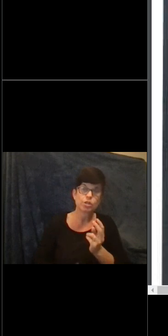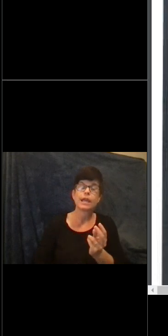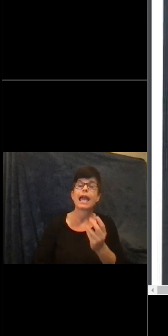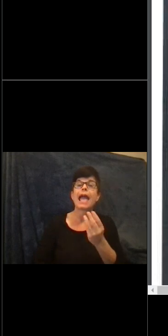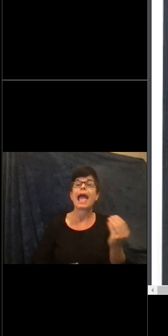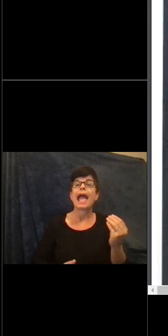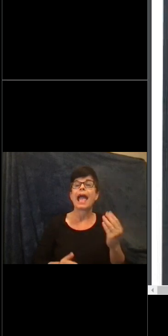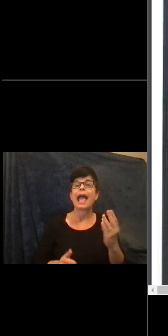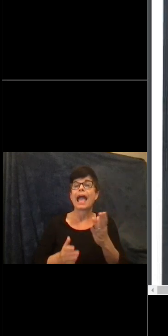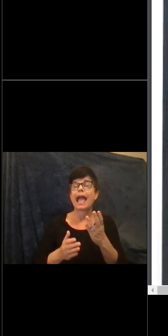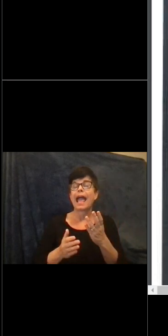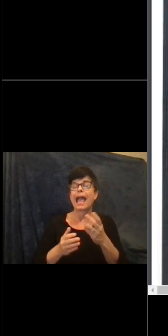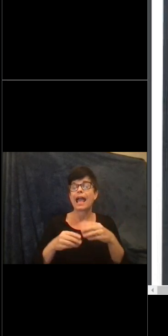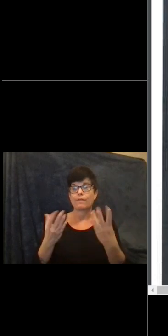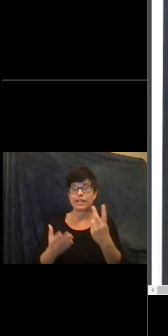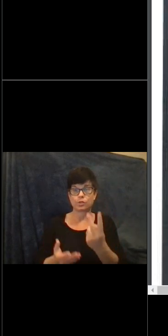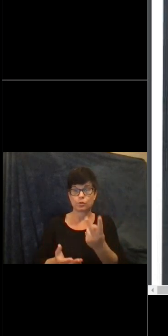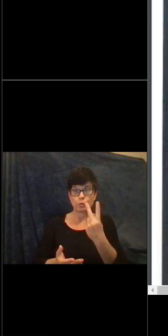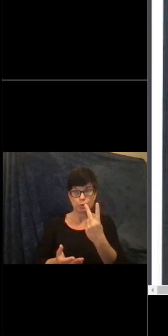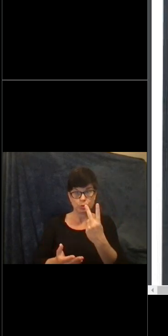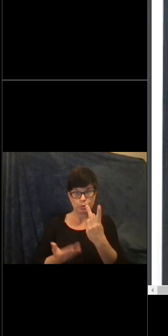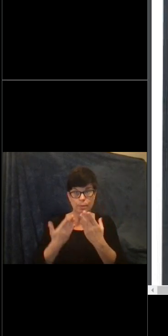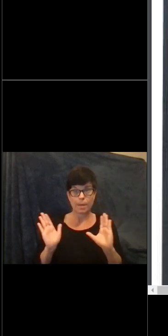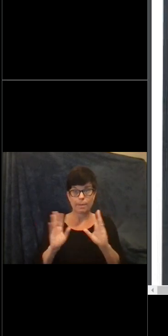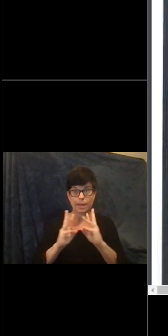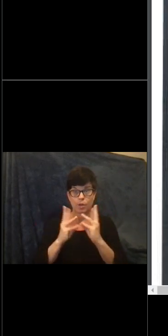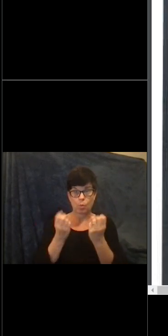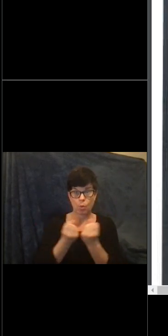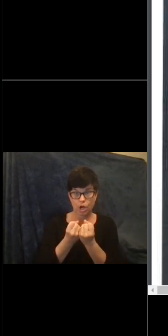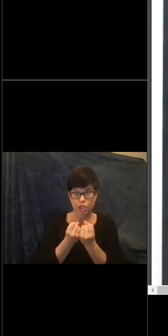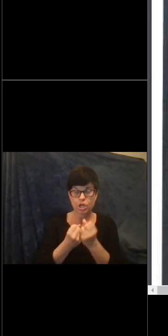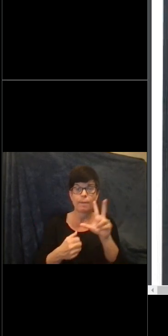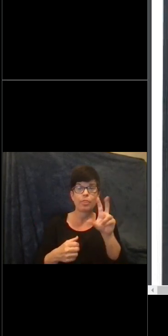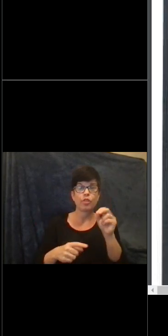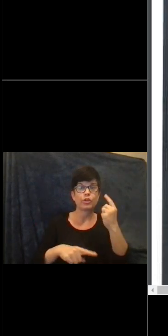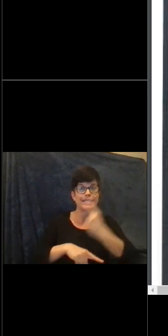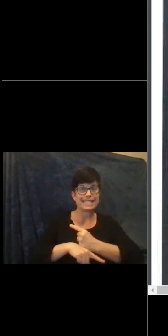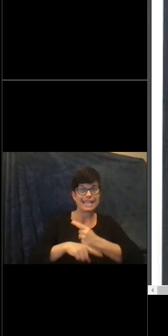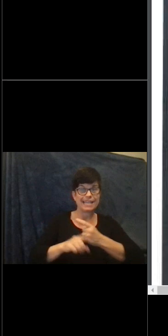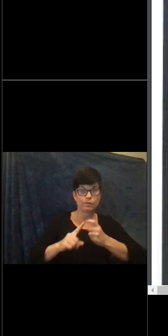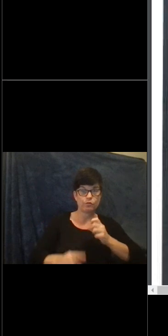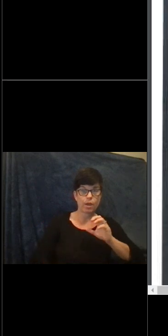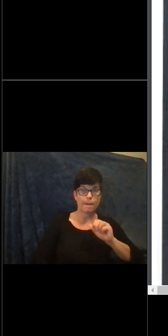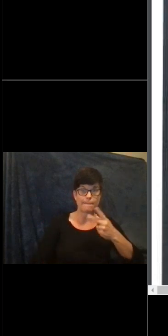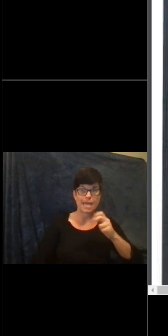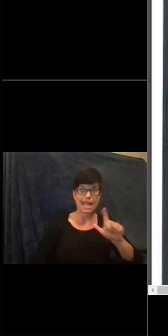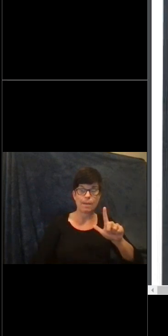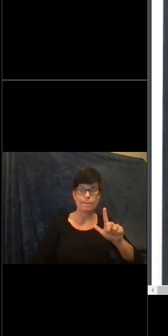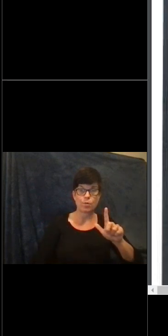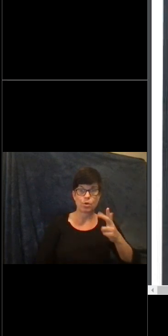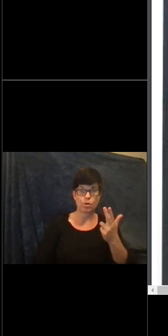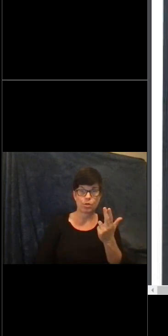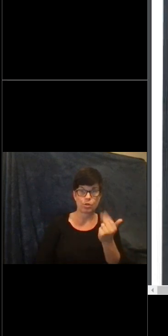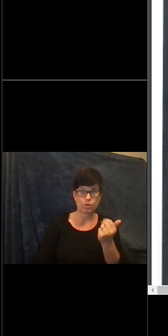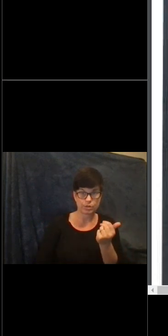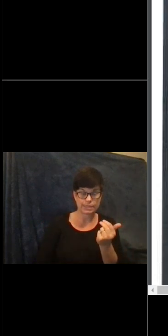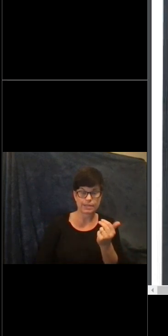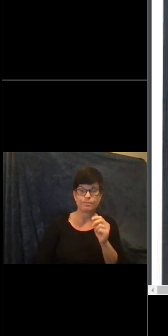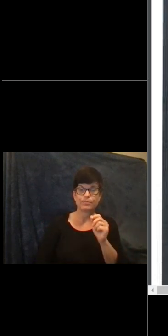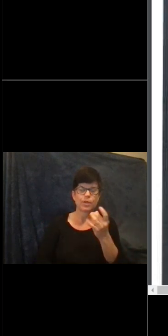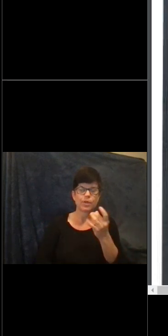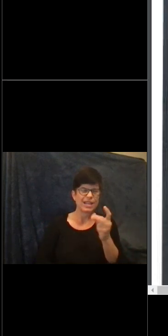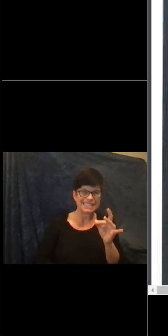within 30 days of April 18th, and then in the event of failure to meet any of the above